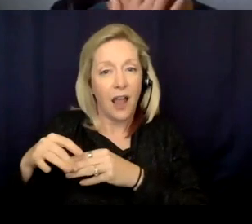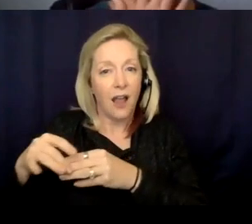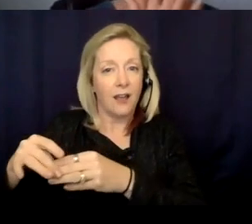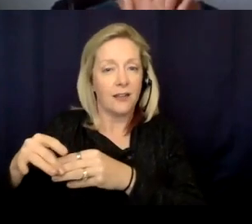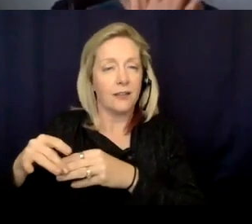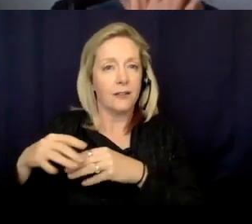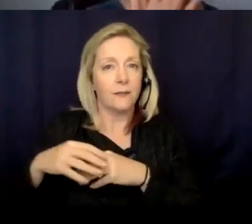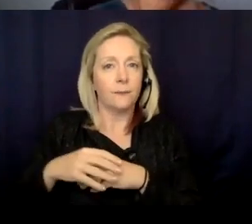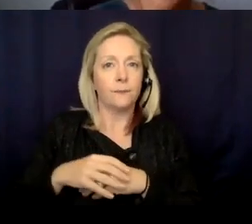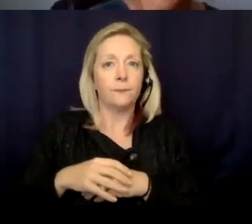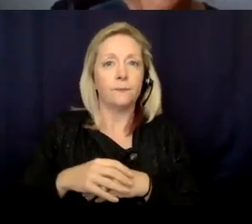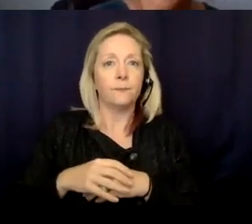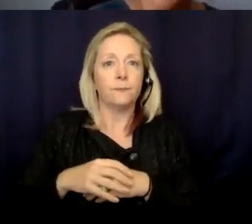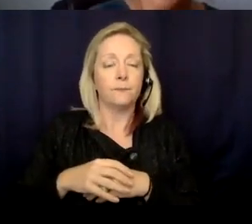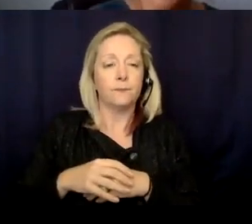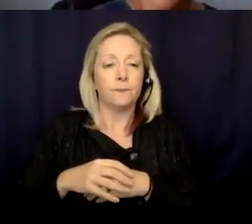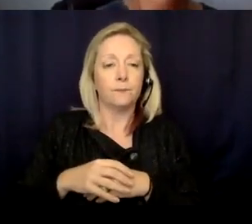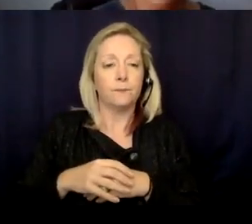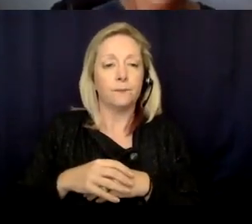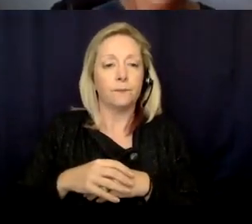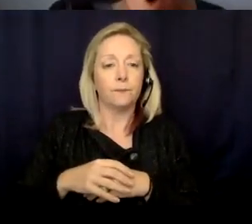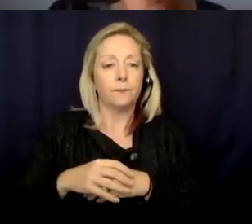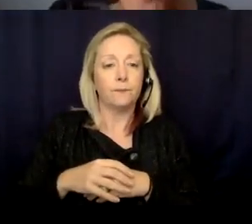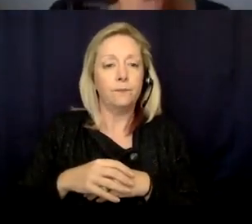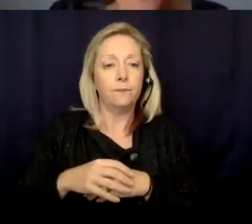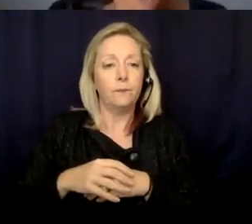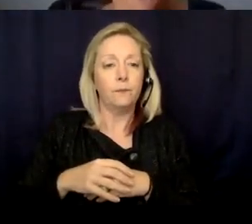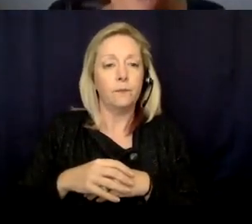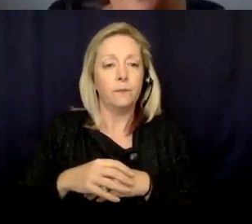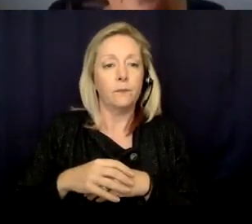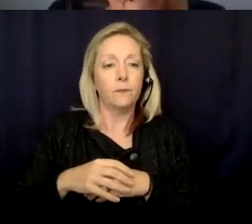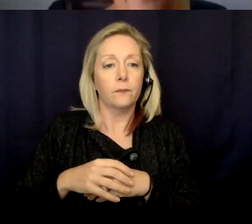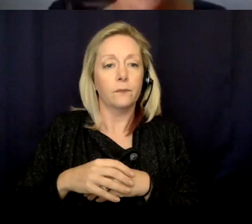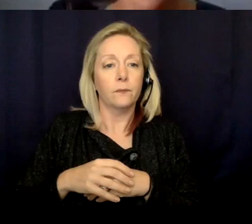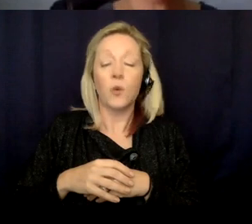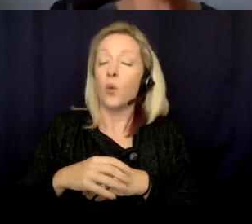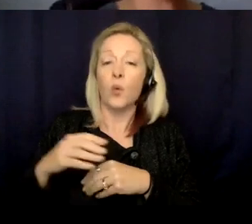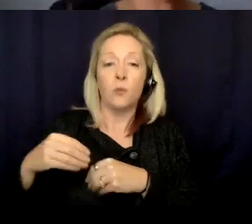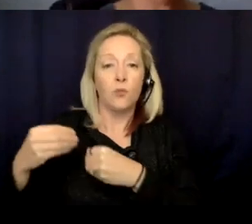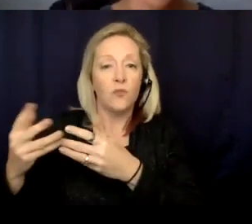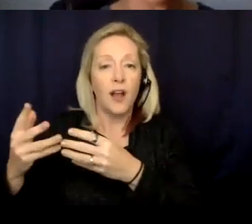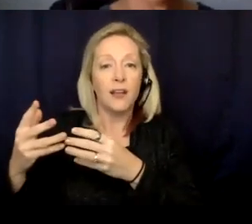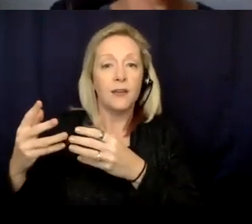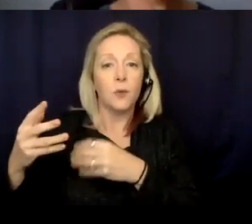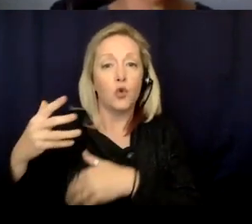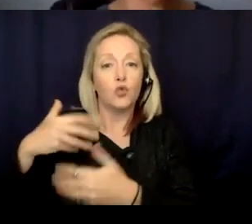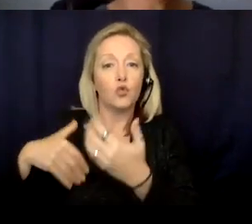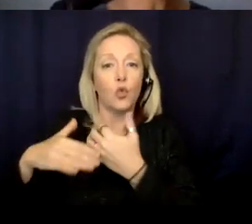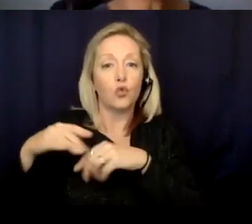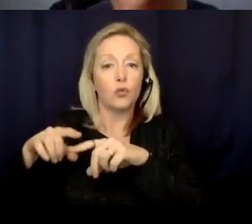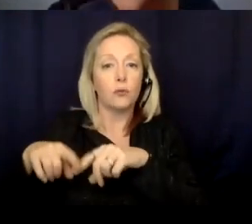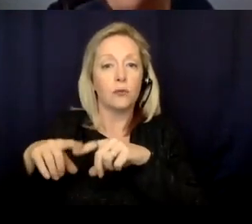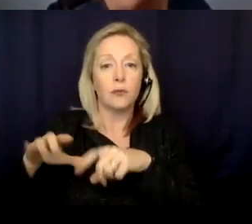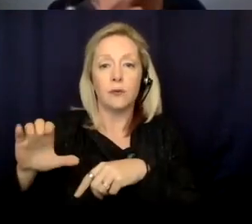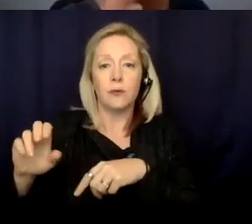you. Then we're going to give them that social contingency awareness,